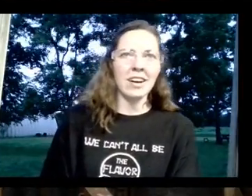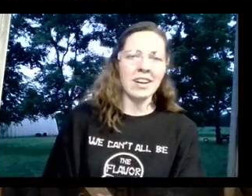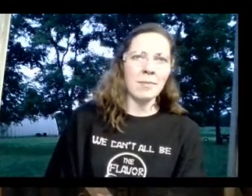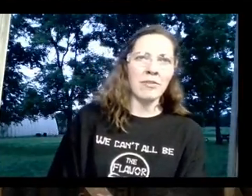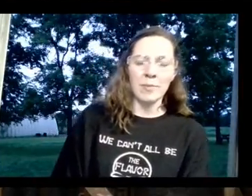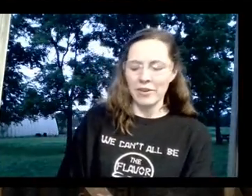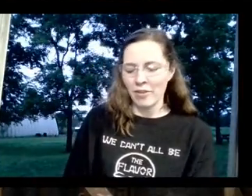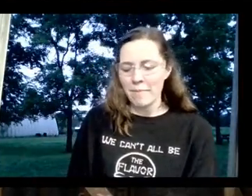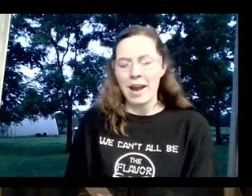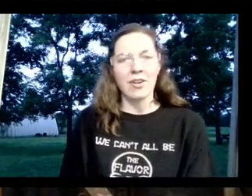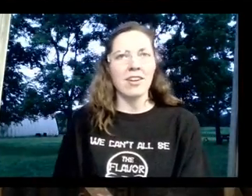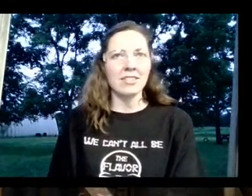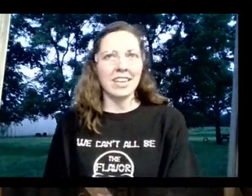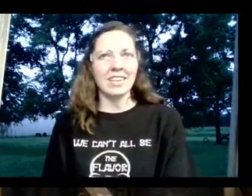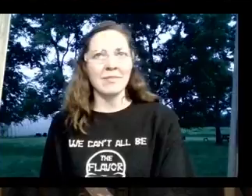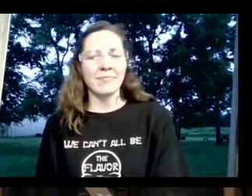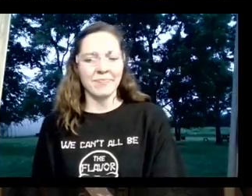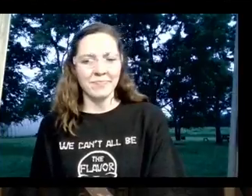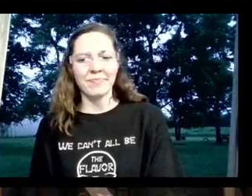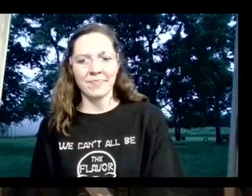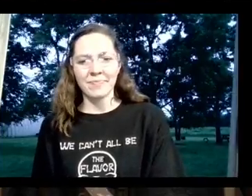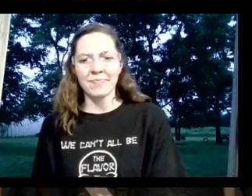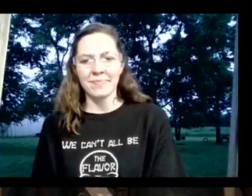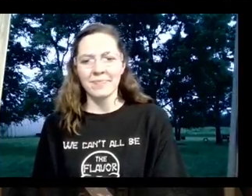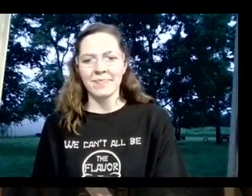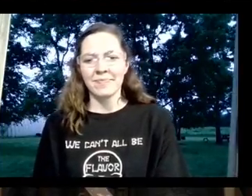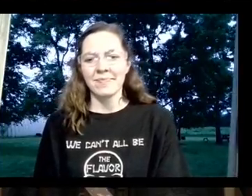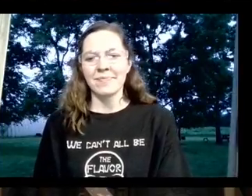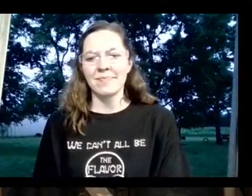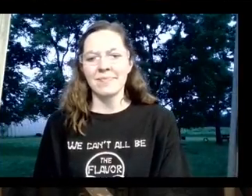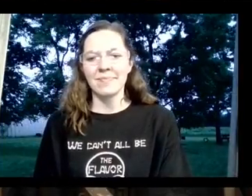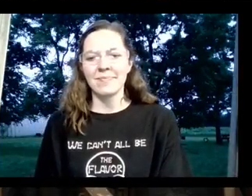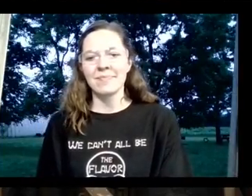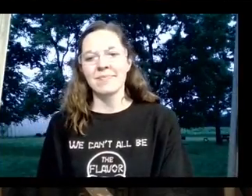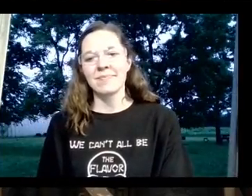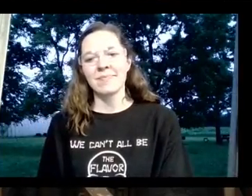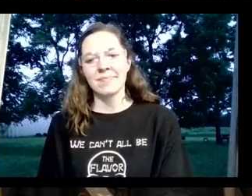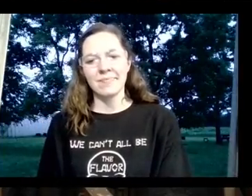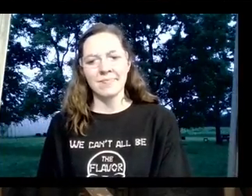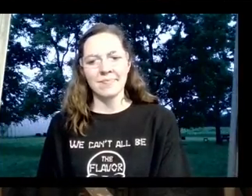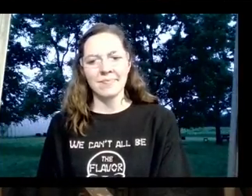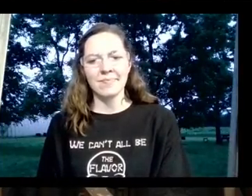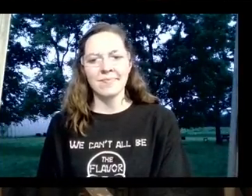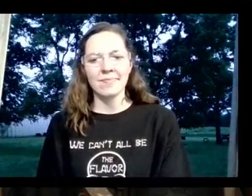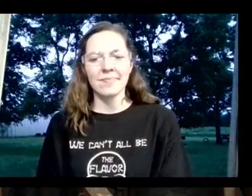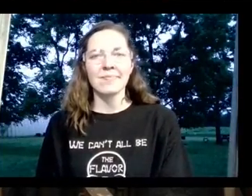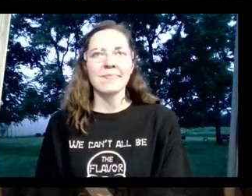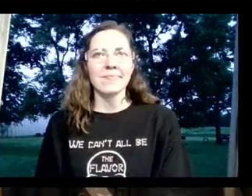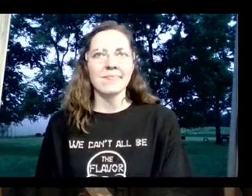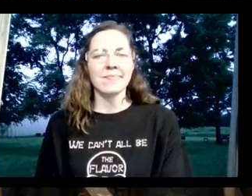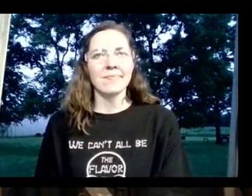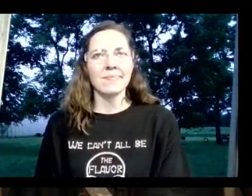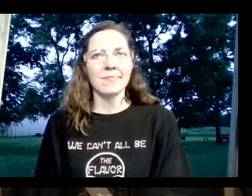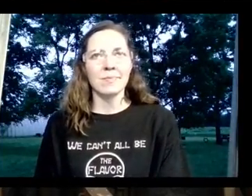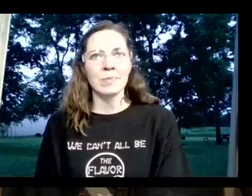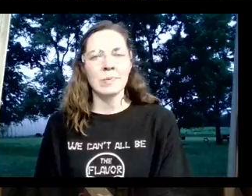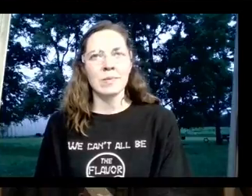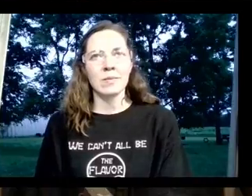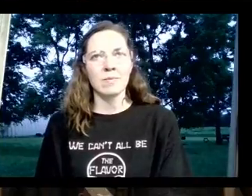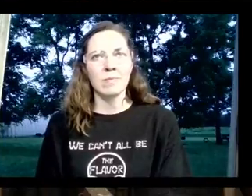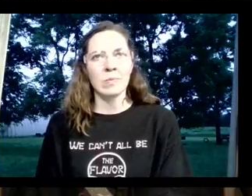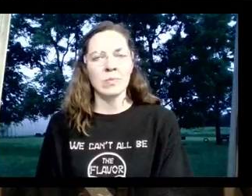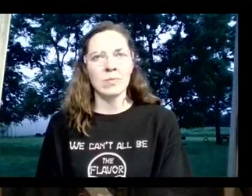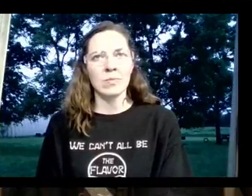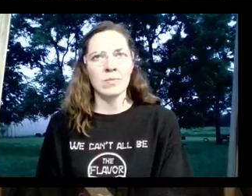different, coming from a different background. Yep, everybody's coming from a different background. One thing I will say about John Switzer,